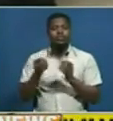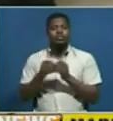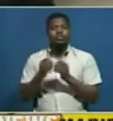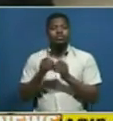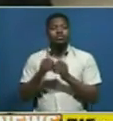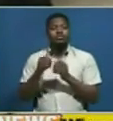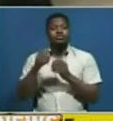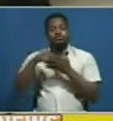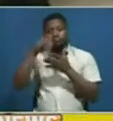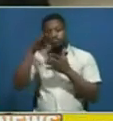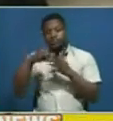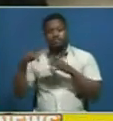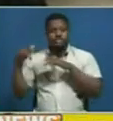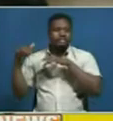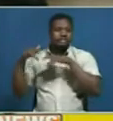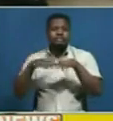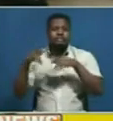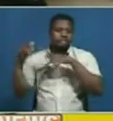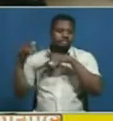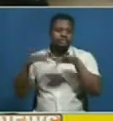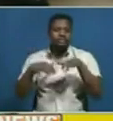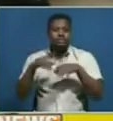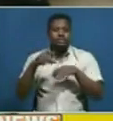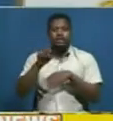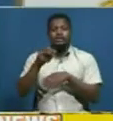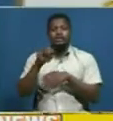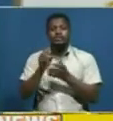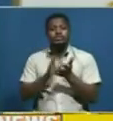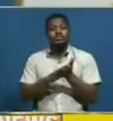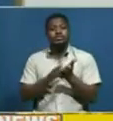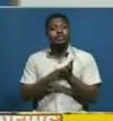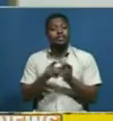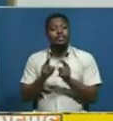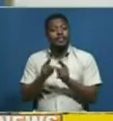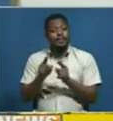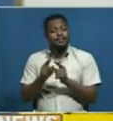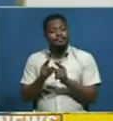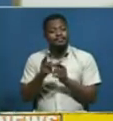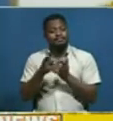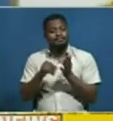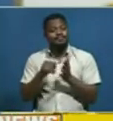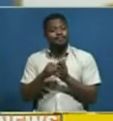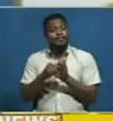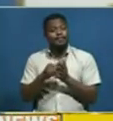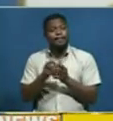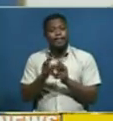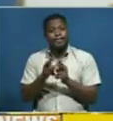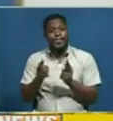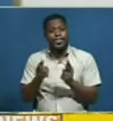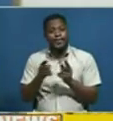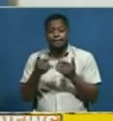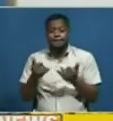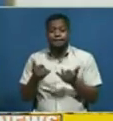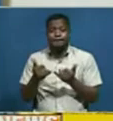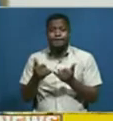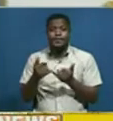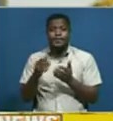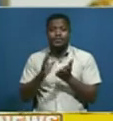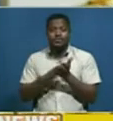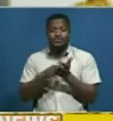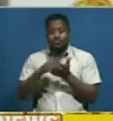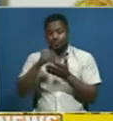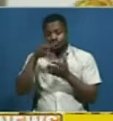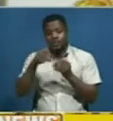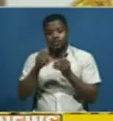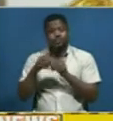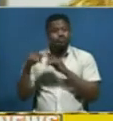across the secondary level education. And of course, TVET is also part of it. Yeah, so tremendously the enrollment has